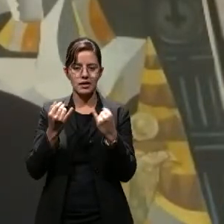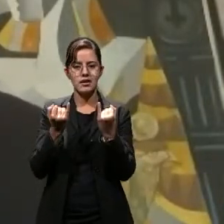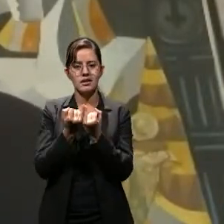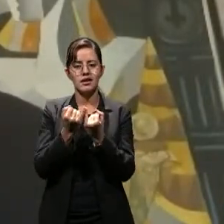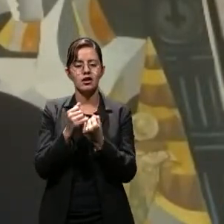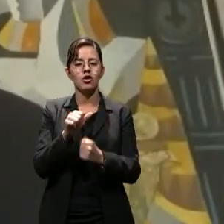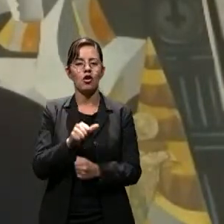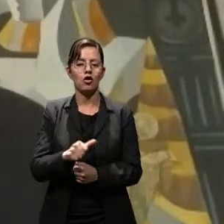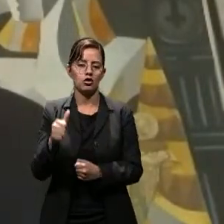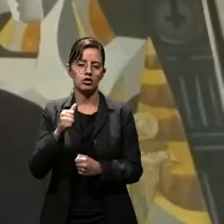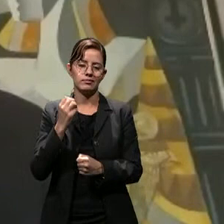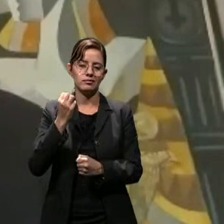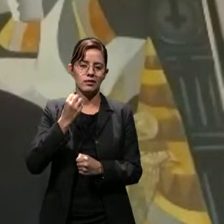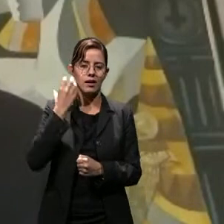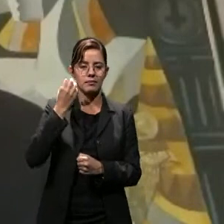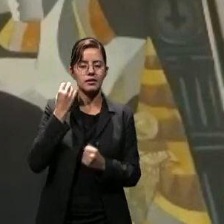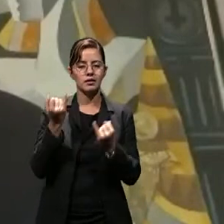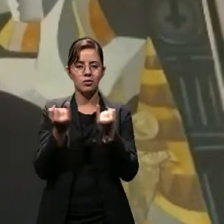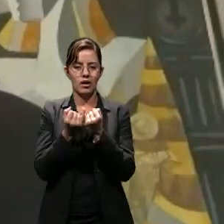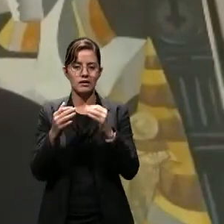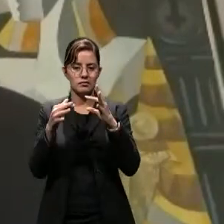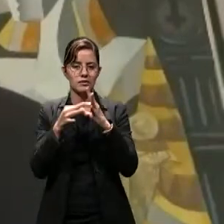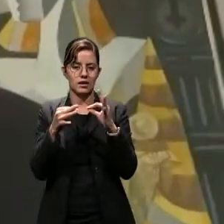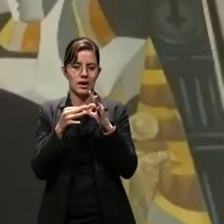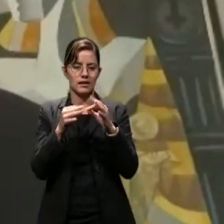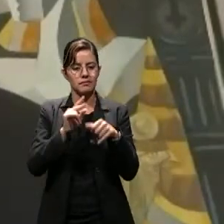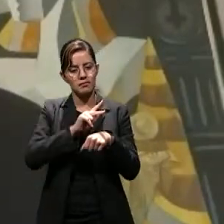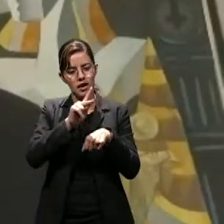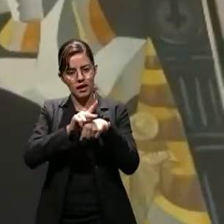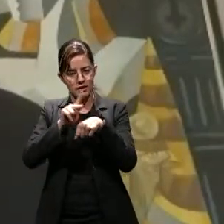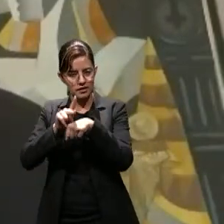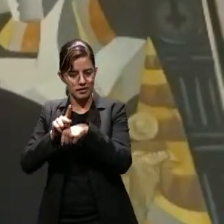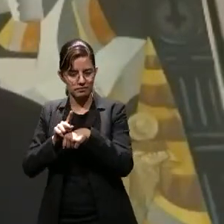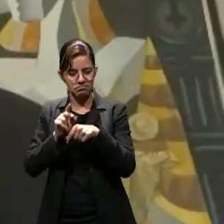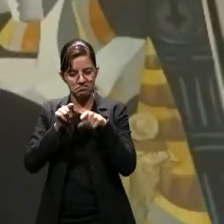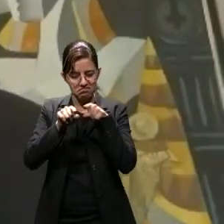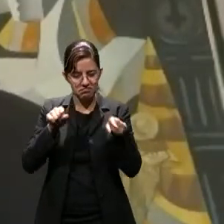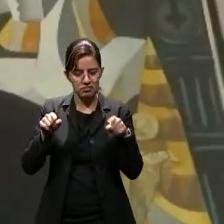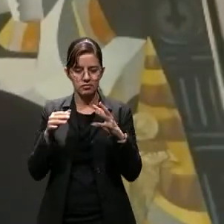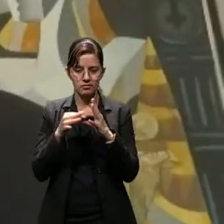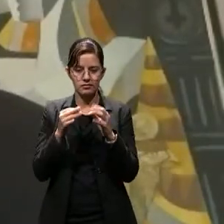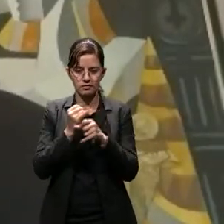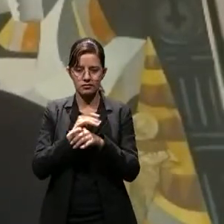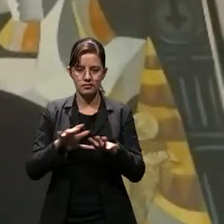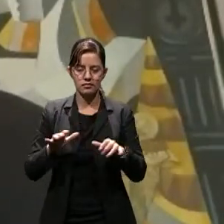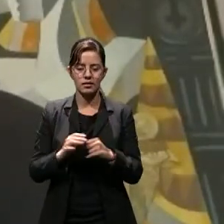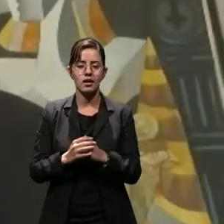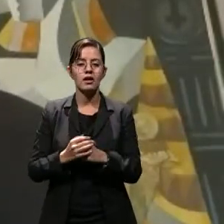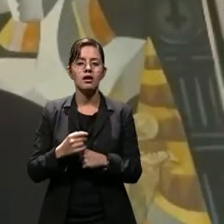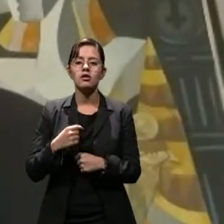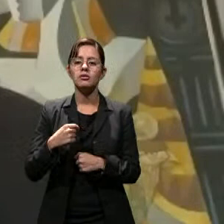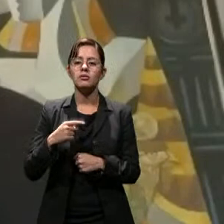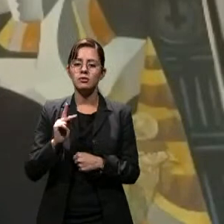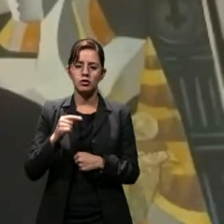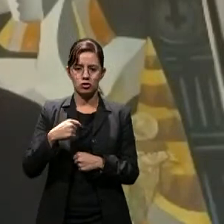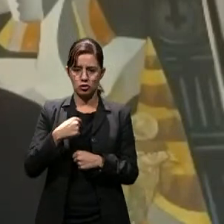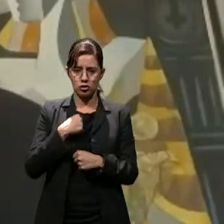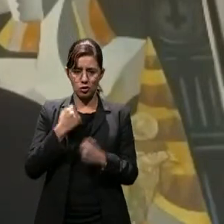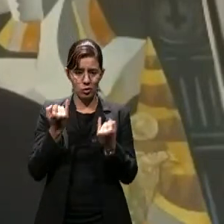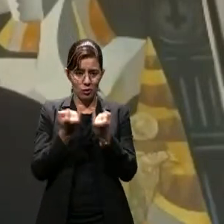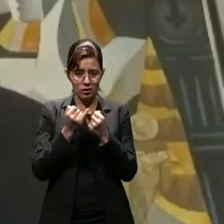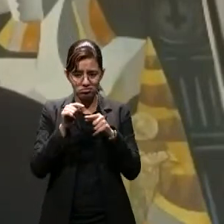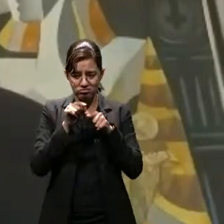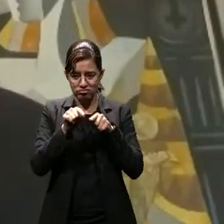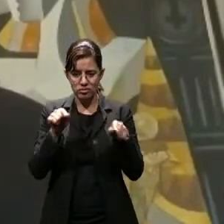good, and maybe other panelists are going to do the same. But I'm going to refer to the